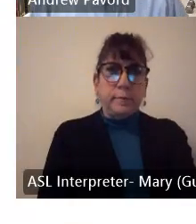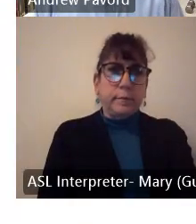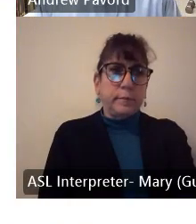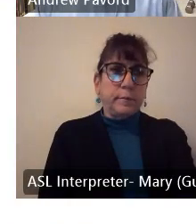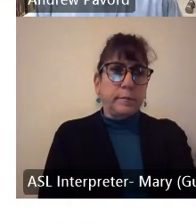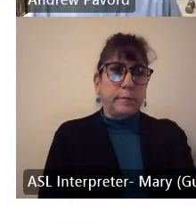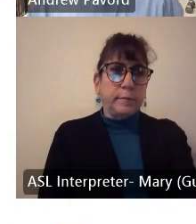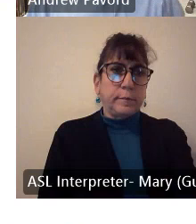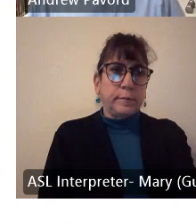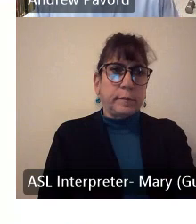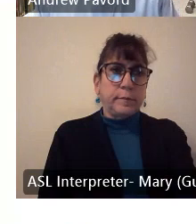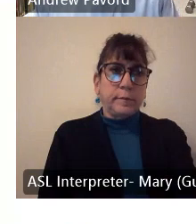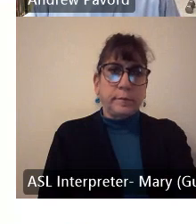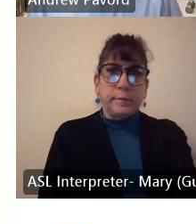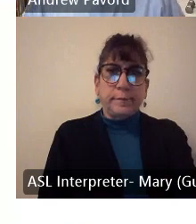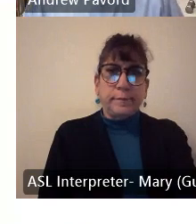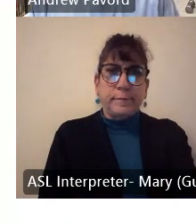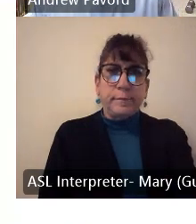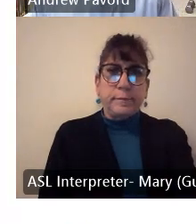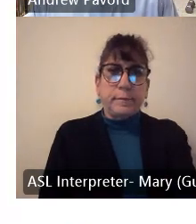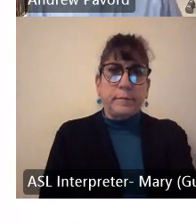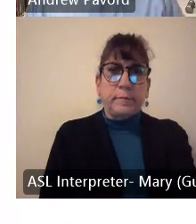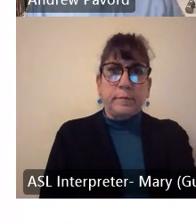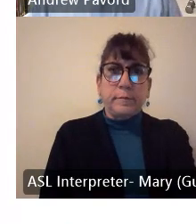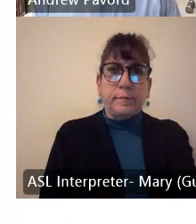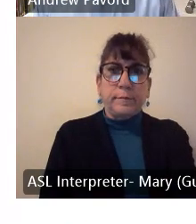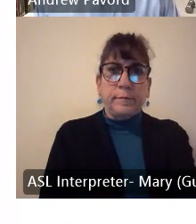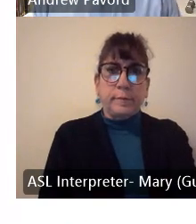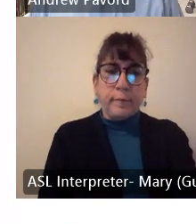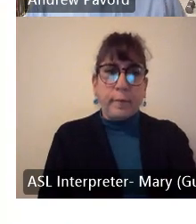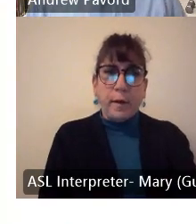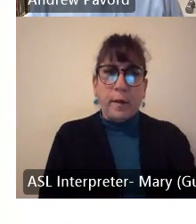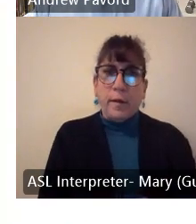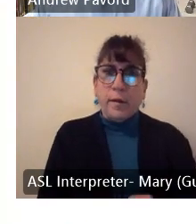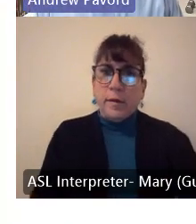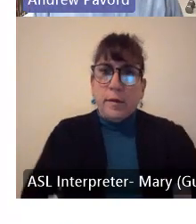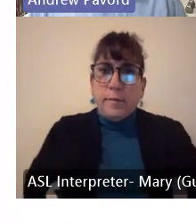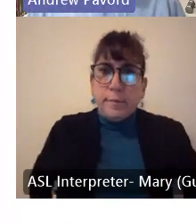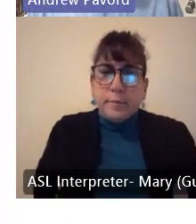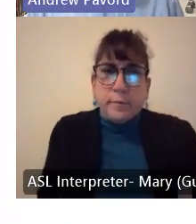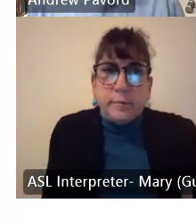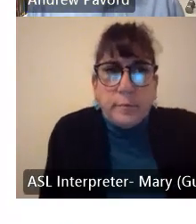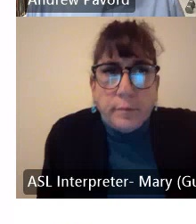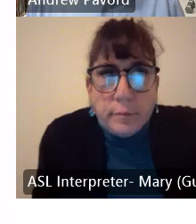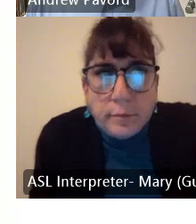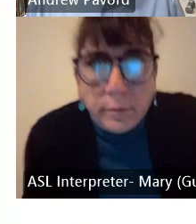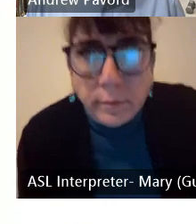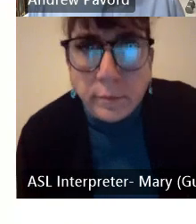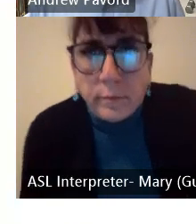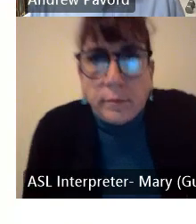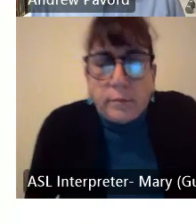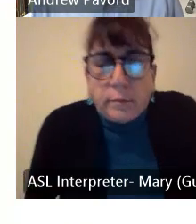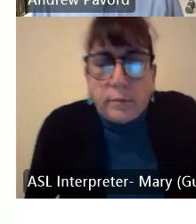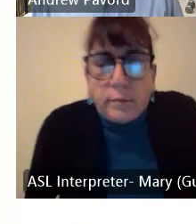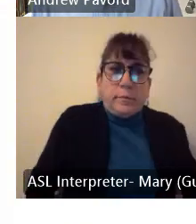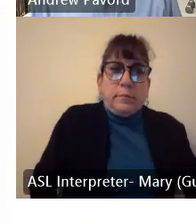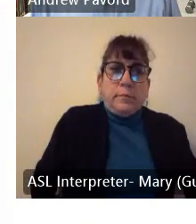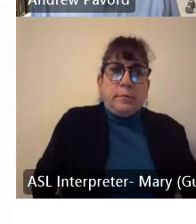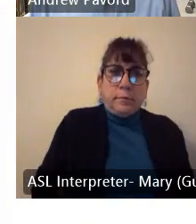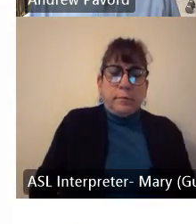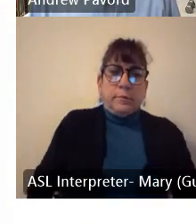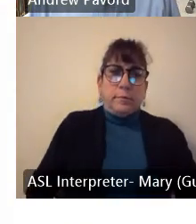We can adapt. We can do that. Yep. We're just so Andy? excited. Yeah. I would like